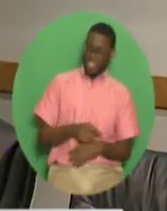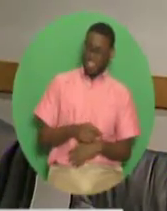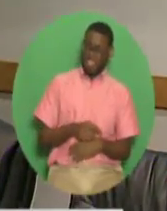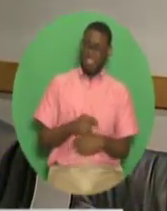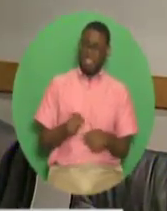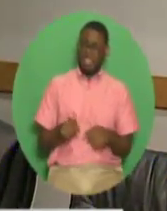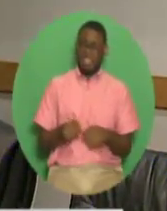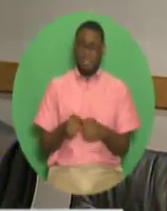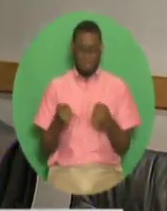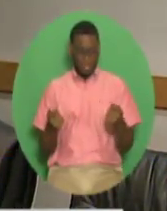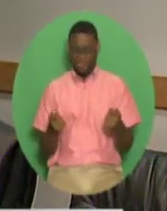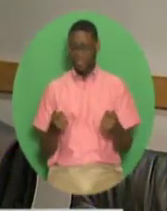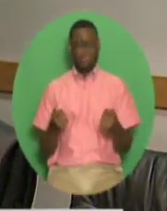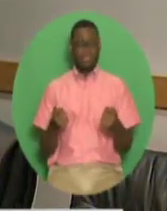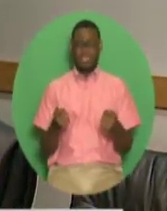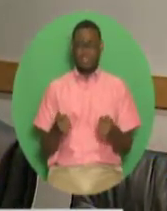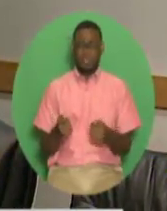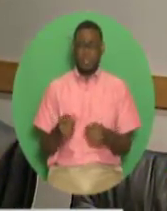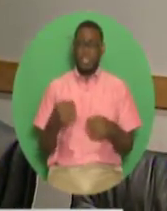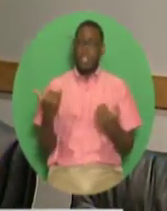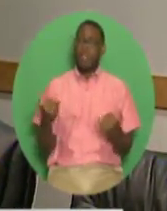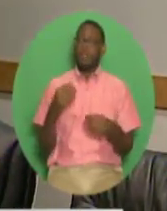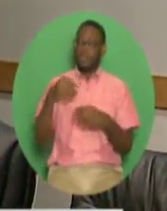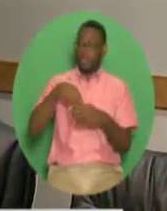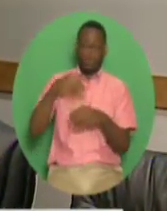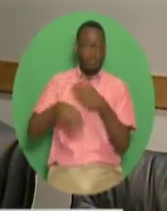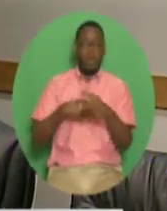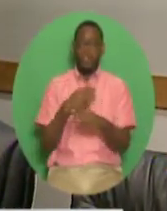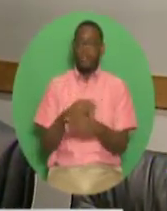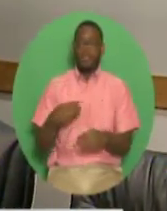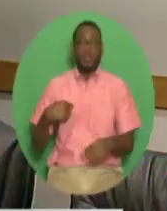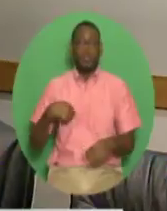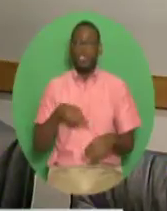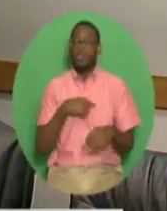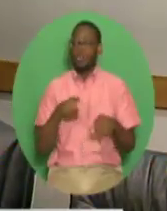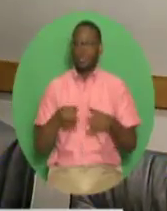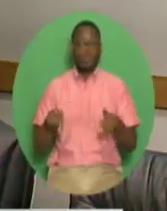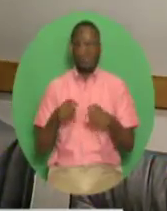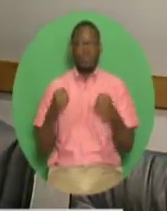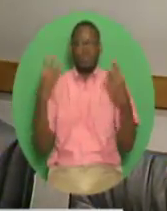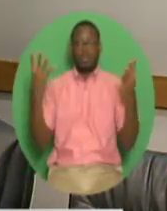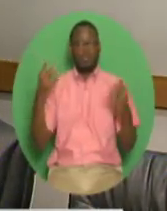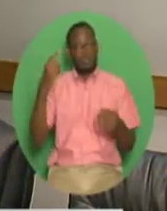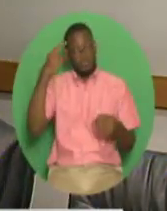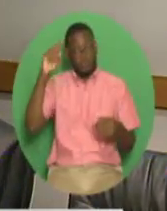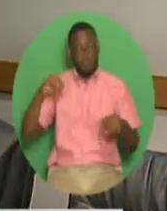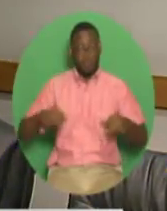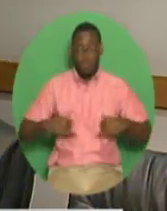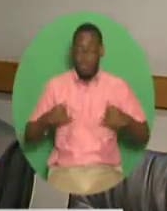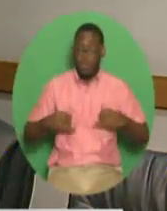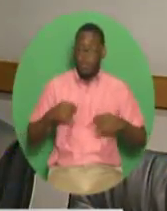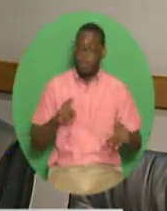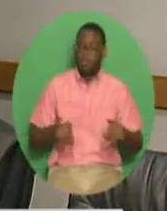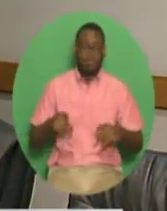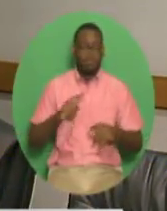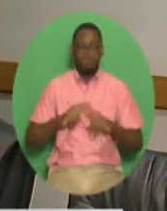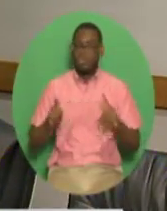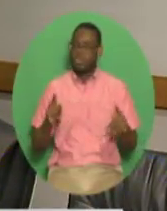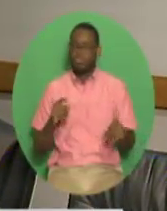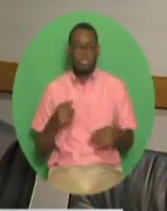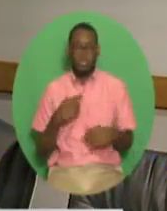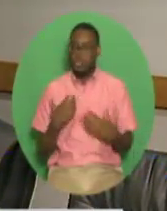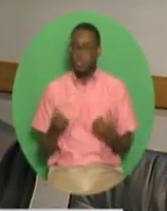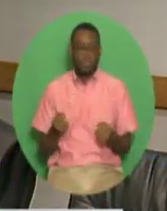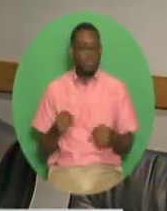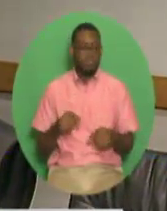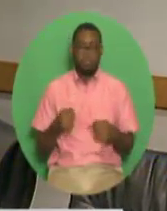Speaker. But we have been doing a lot for the young people, but for some reason, the media, we haven't been having the media coverage that we would have liked. And we don't have the